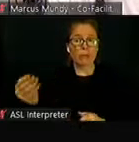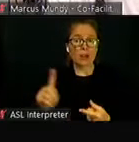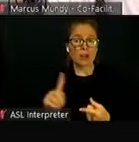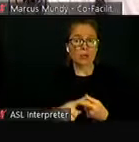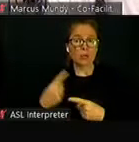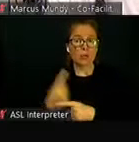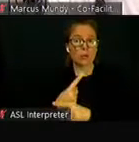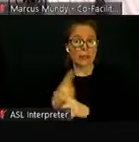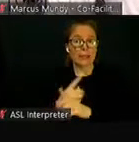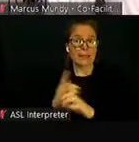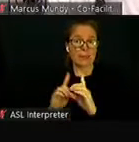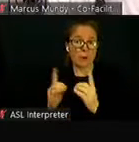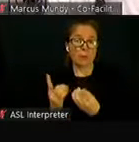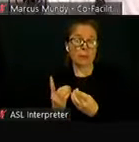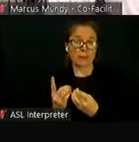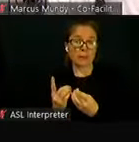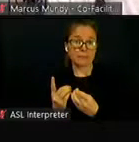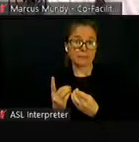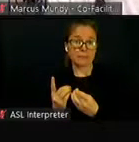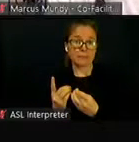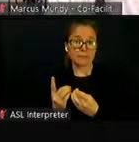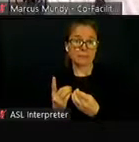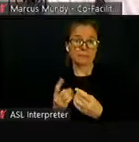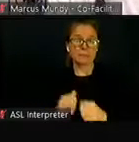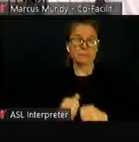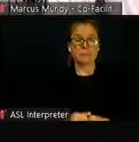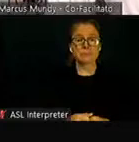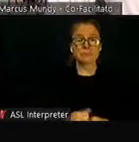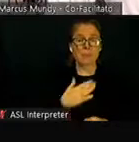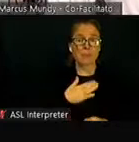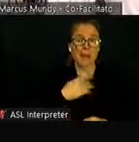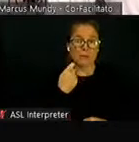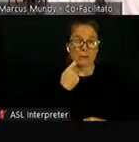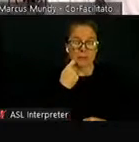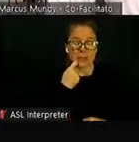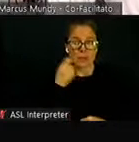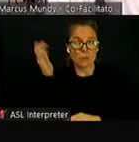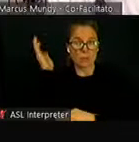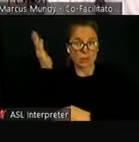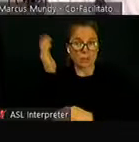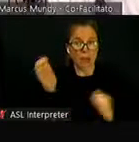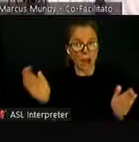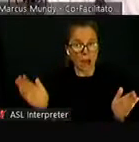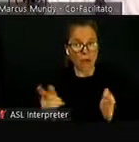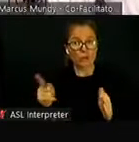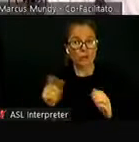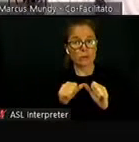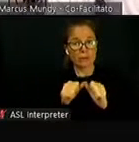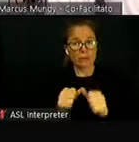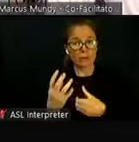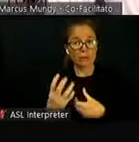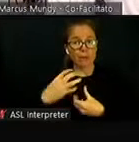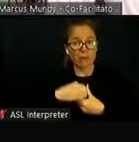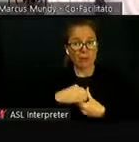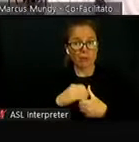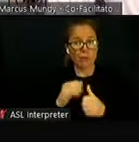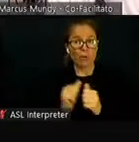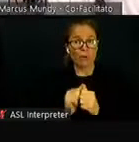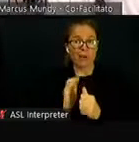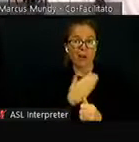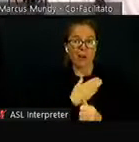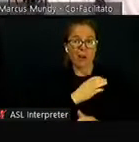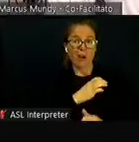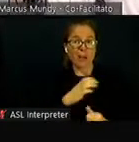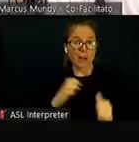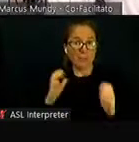department. And as part of my earlier presentation, I want to encourage you to continue to engage with our county